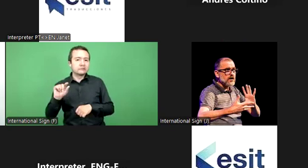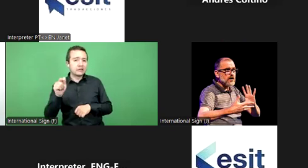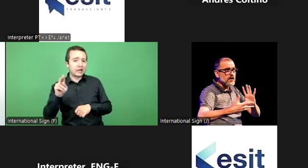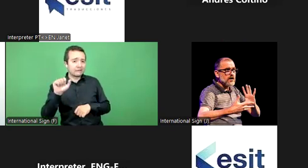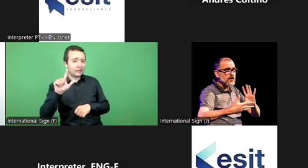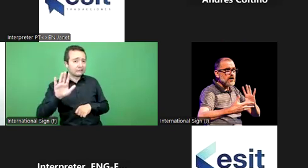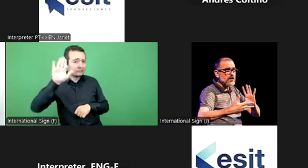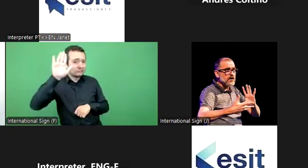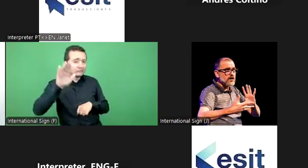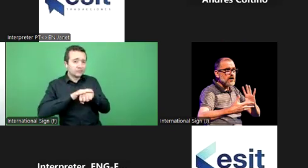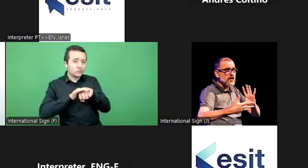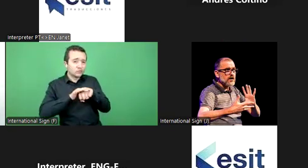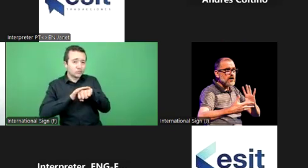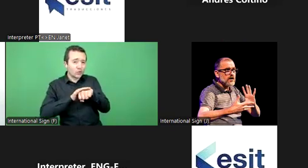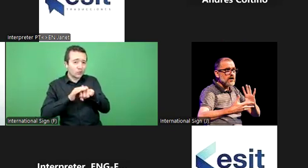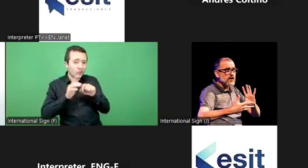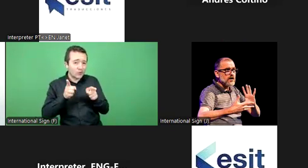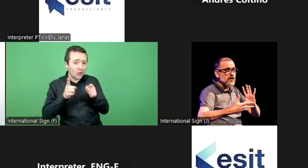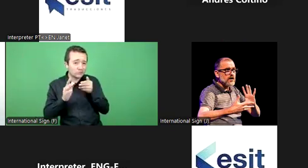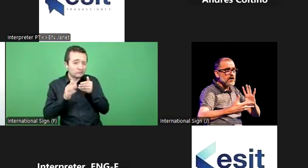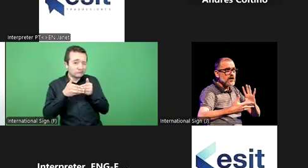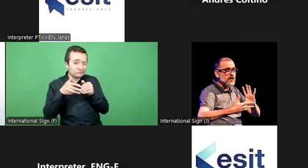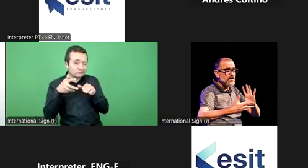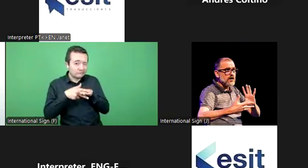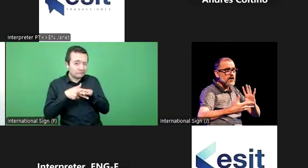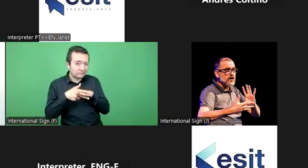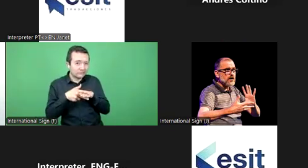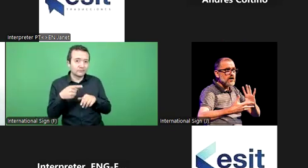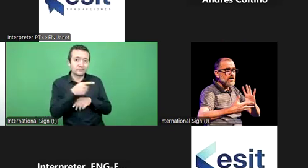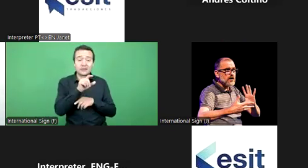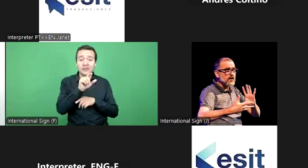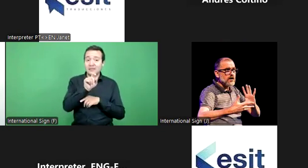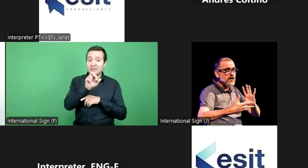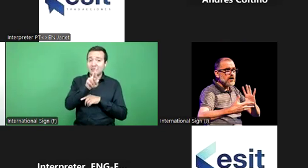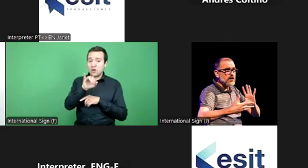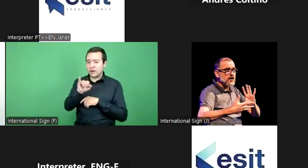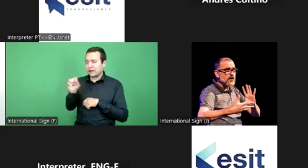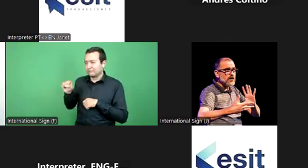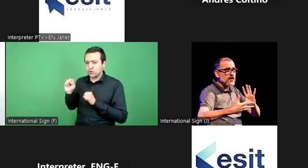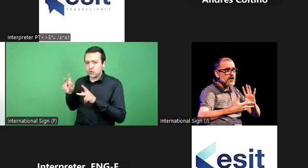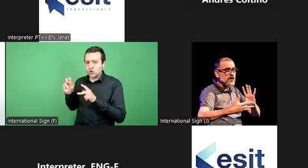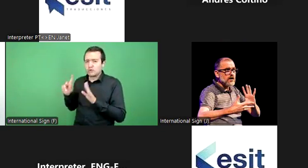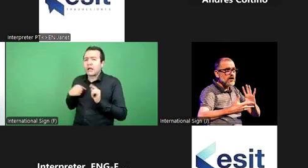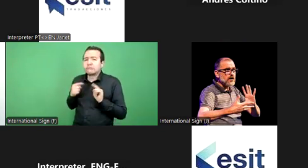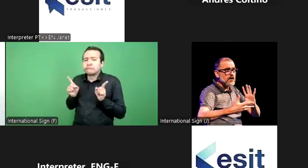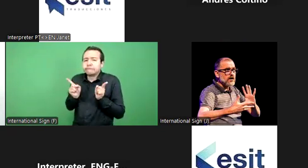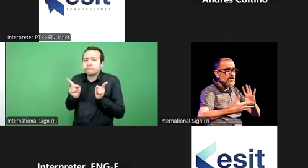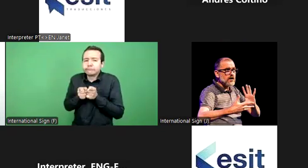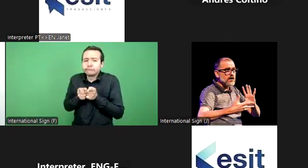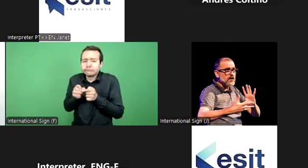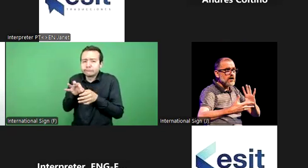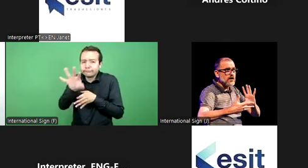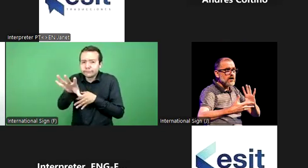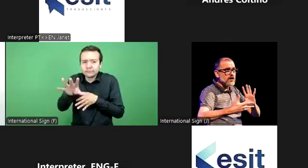Oh, sorry. Well, I'll just say this, just 2 things. Shared public health resources. So there's the